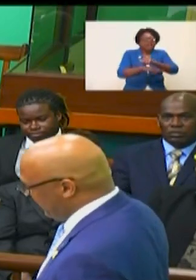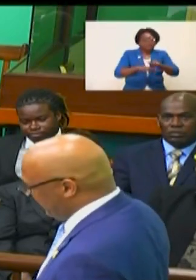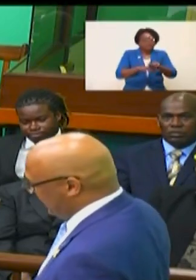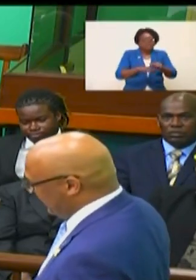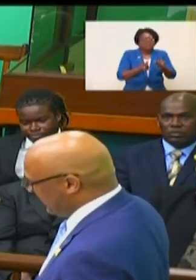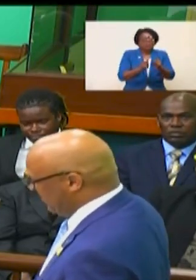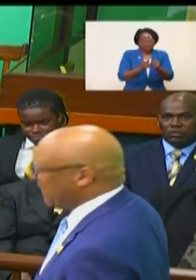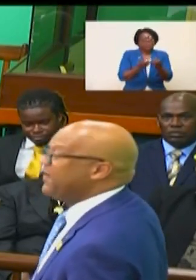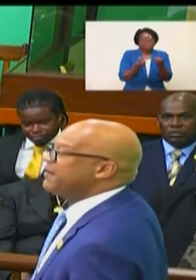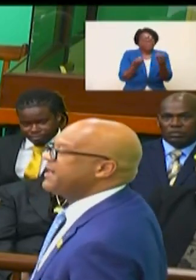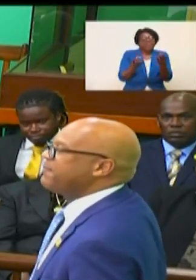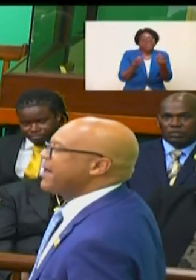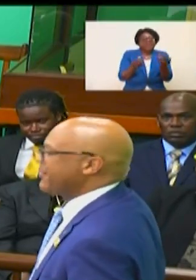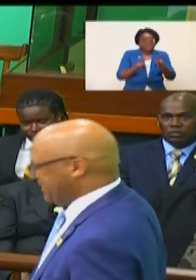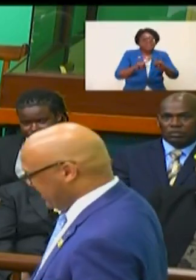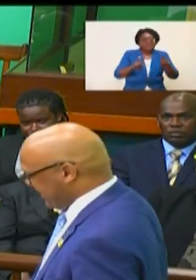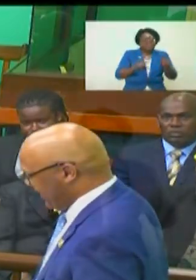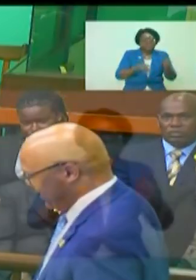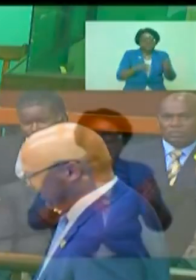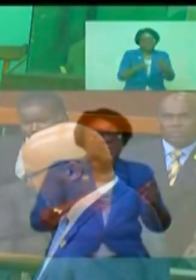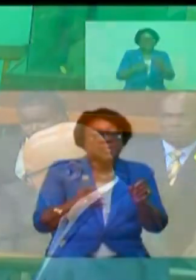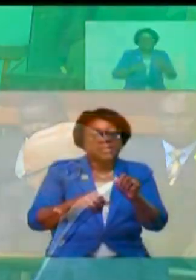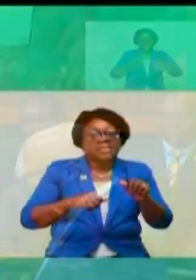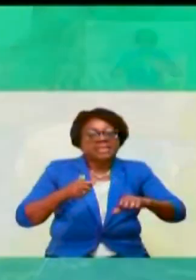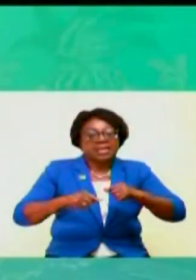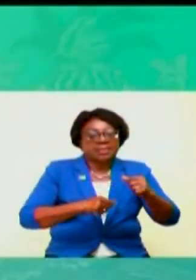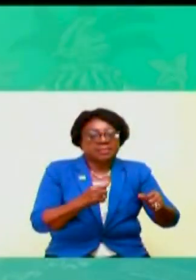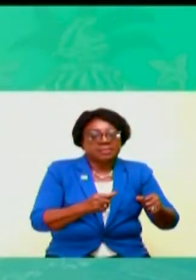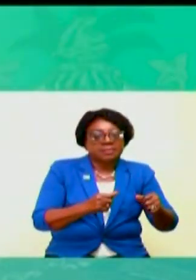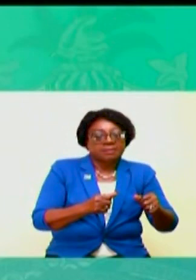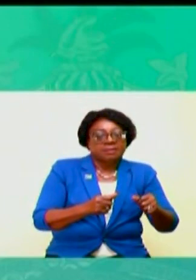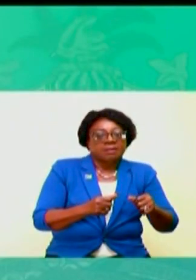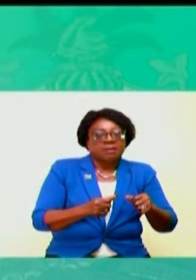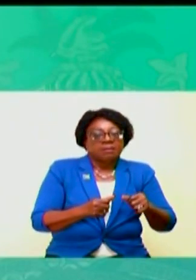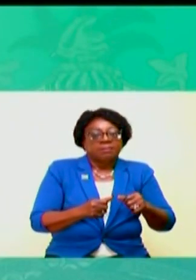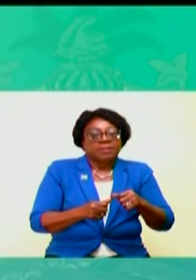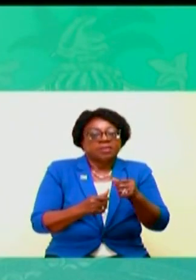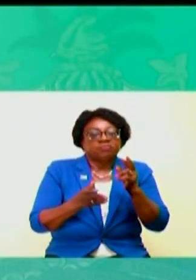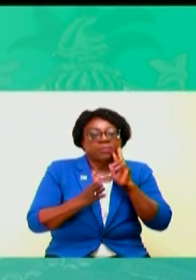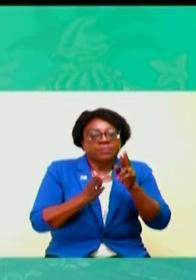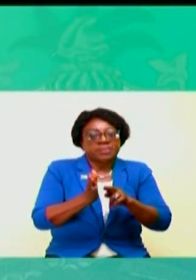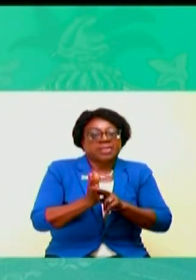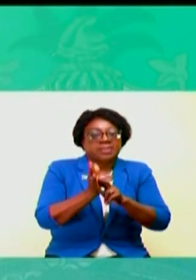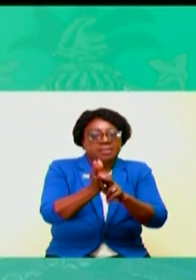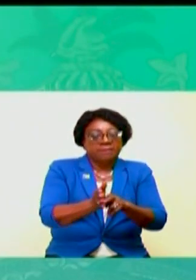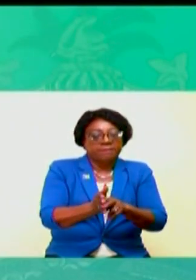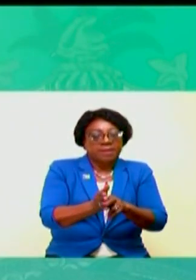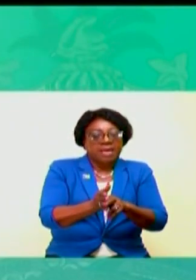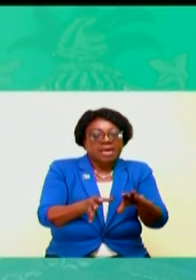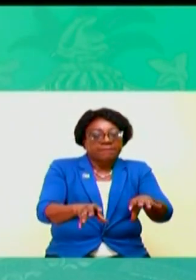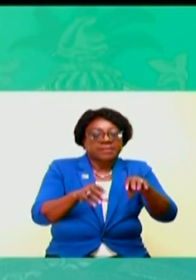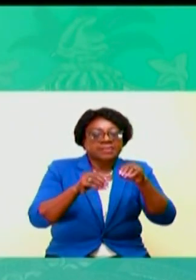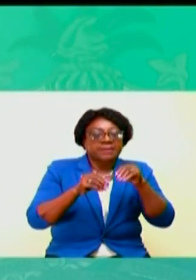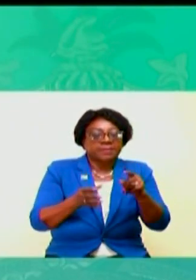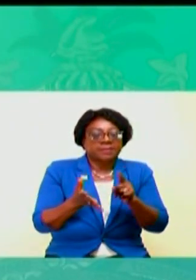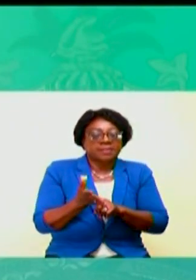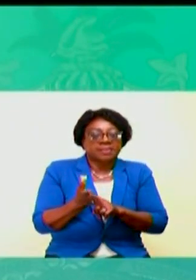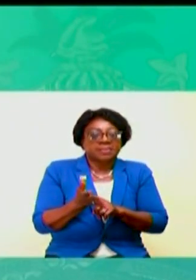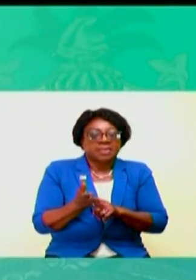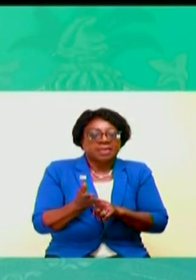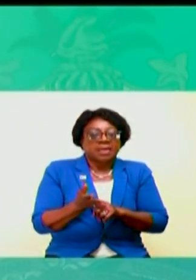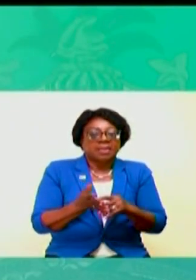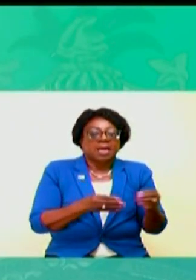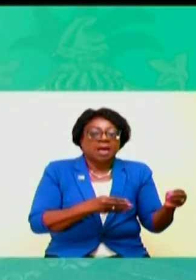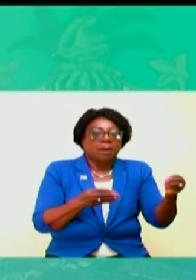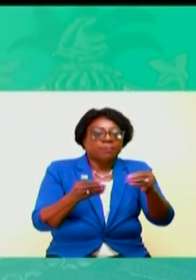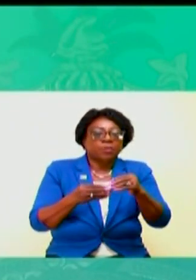distinct communities with varying priorities and needs. As its representative, I have accepted this, and our approach